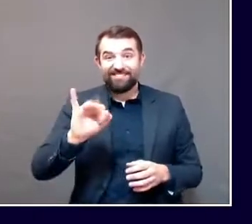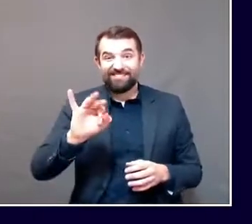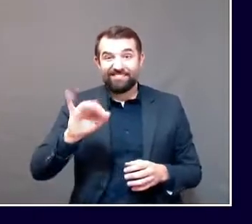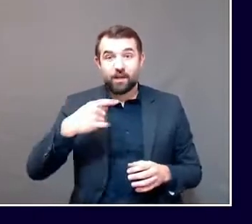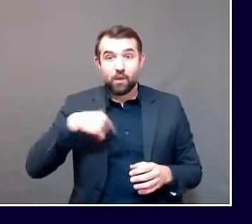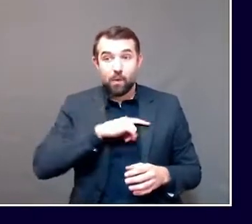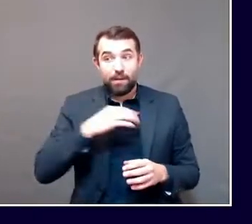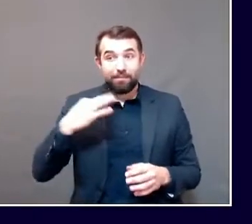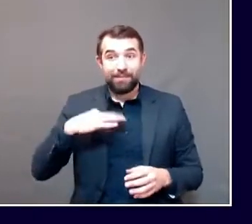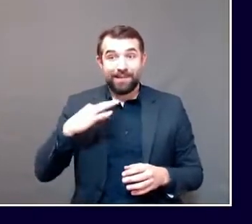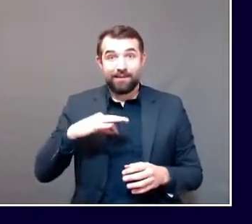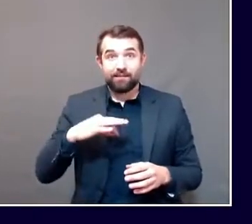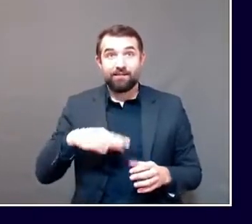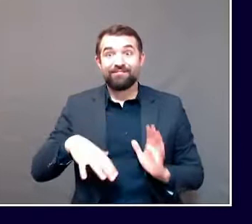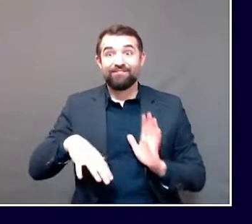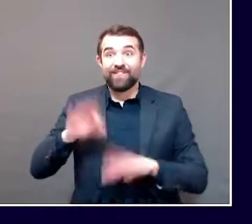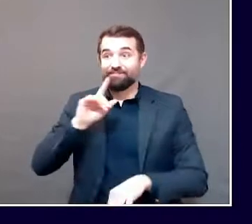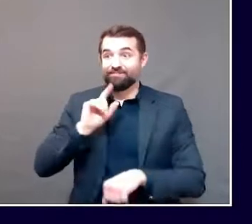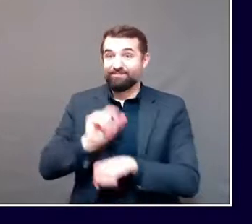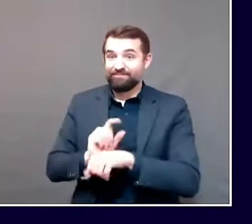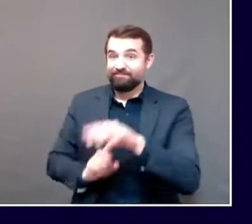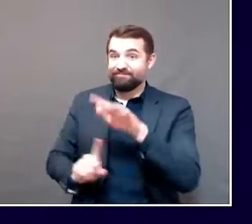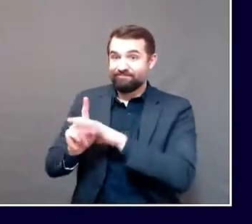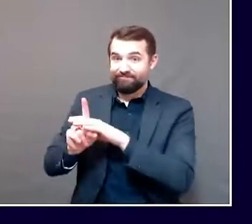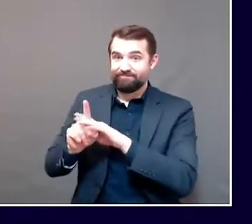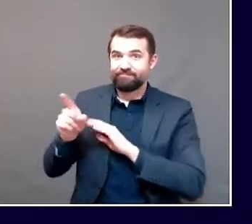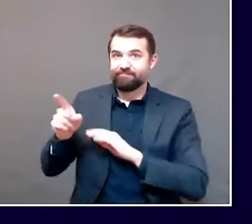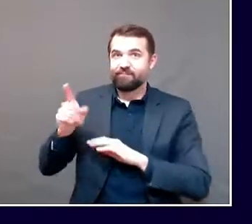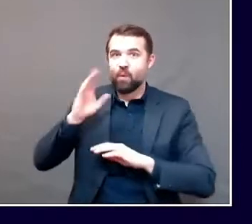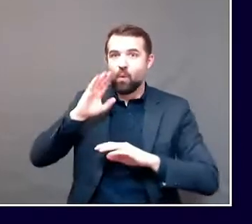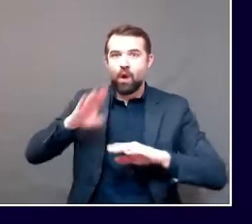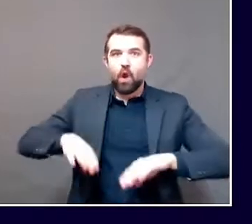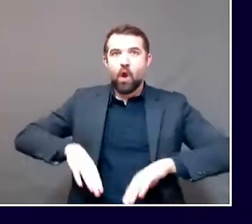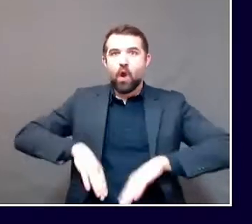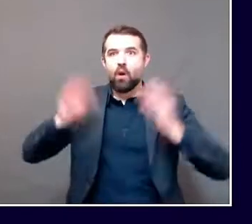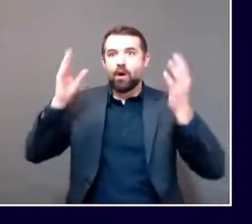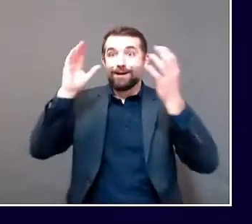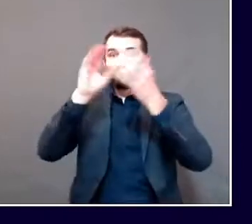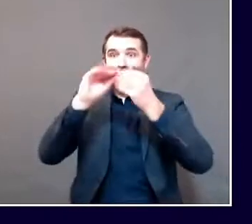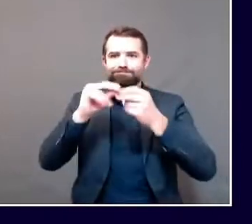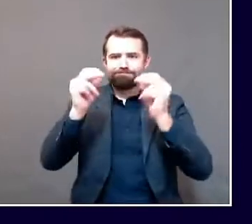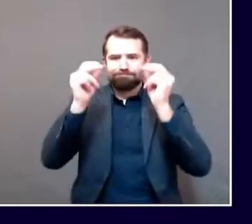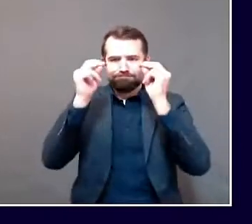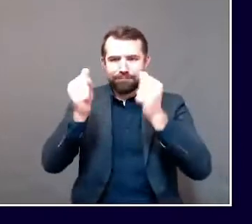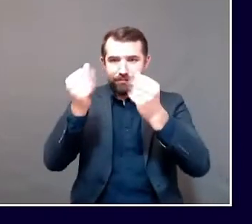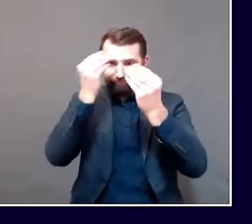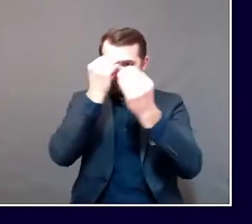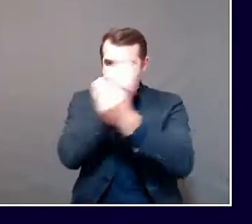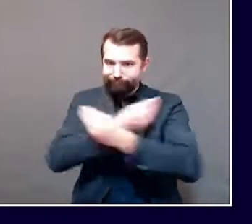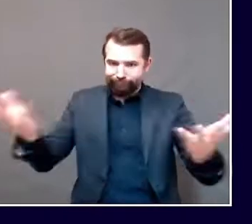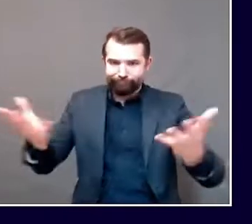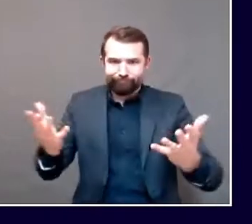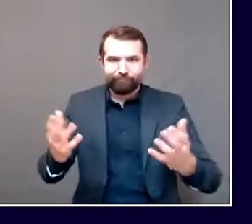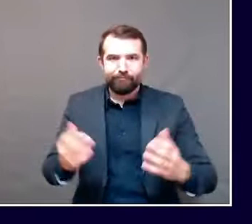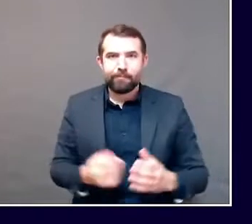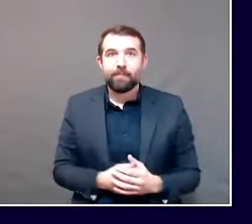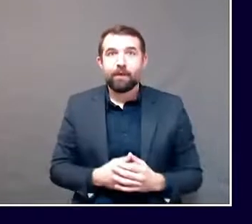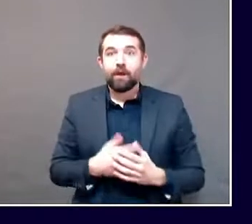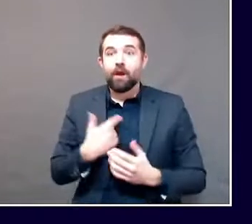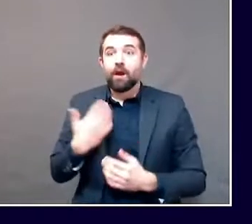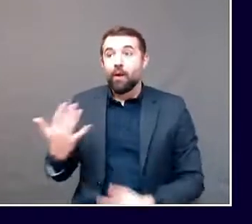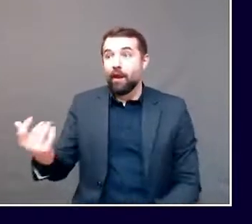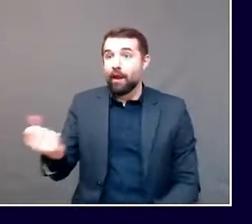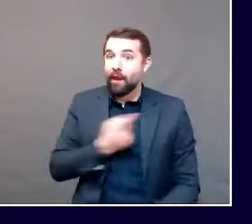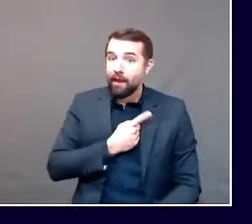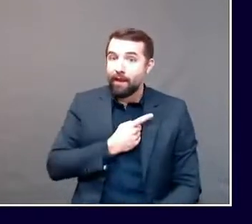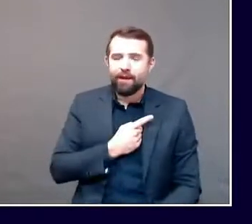presentation. I won't wait until questions to let folks know about it. We have not detected it yet, and if we do, if or when